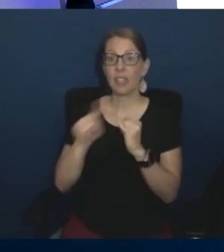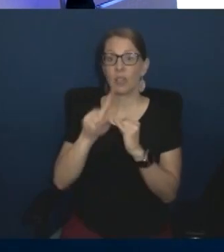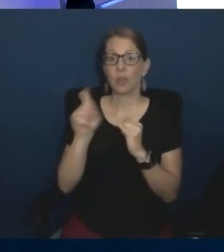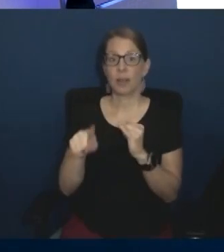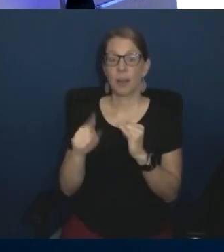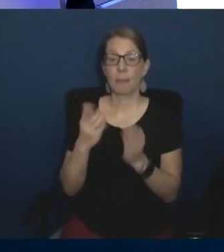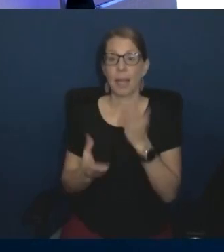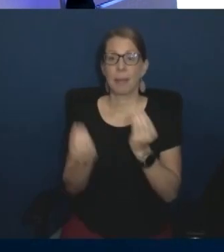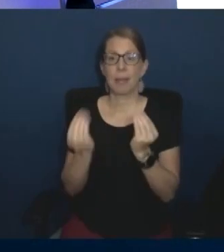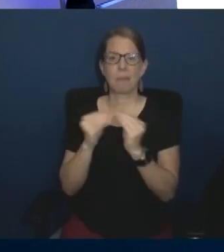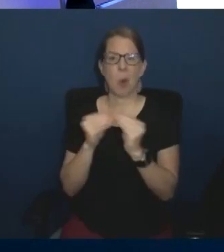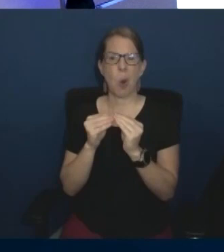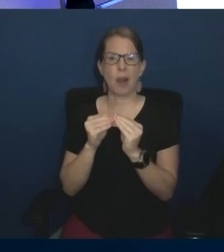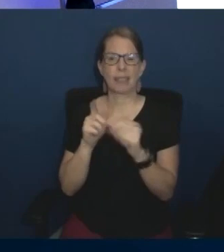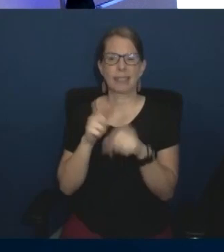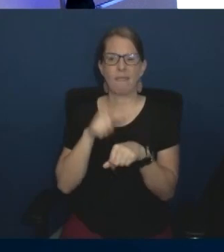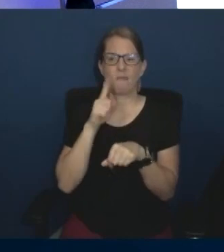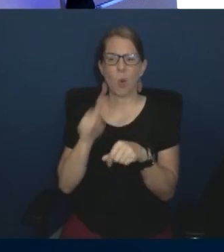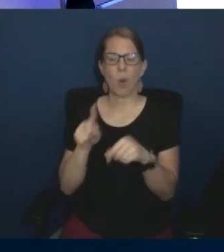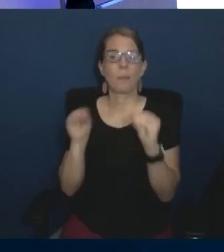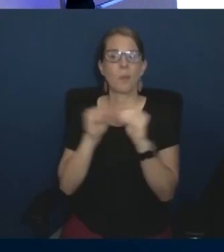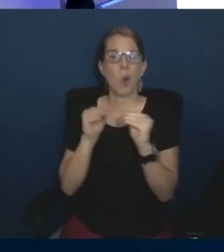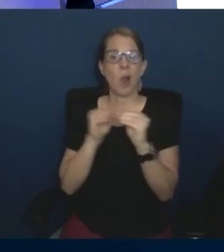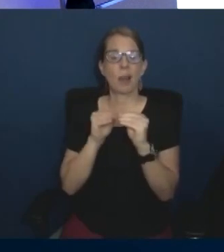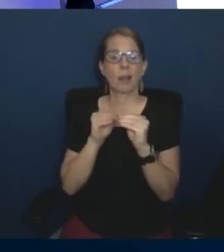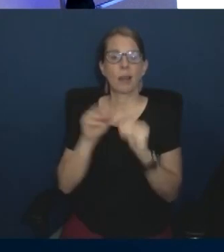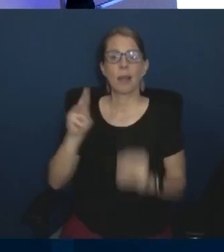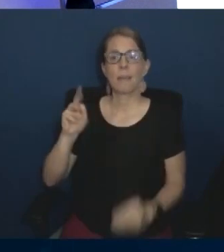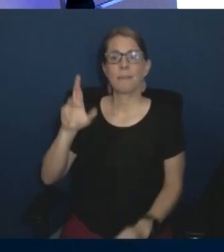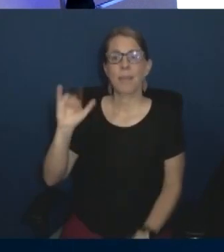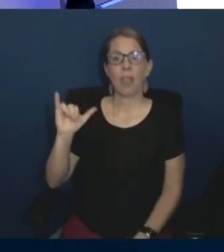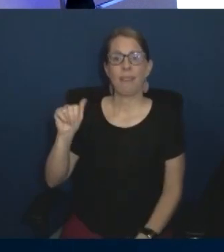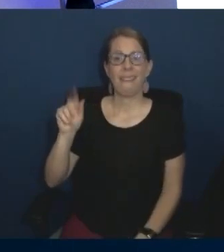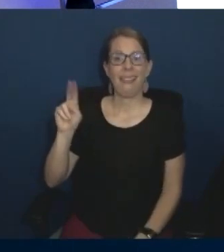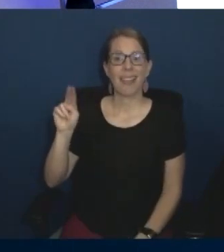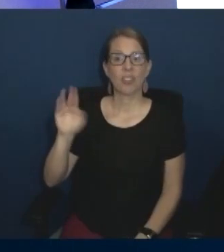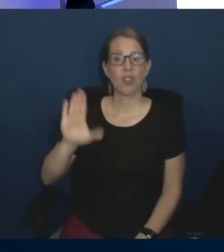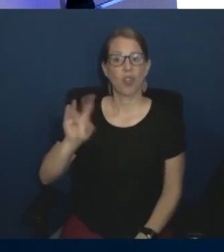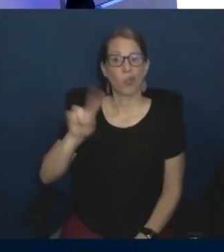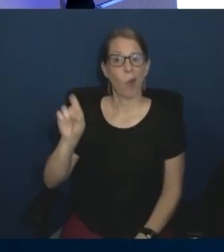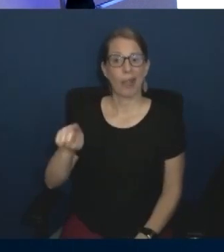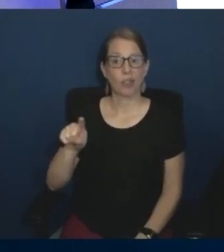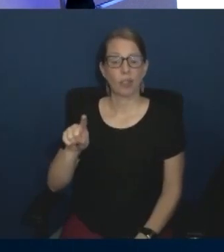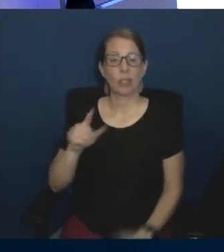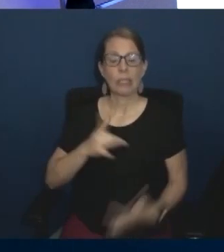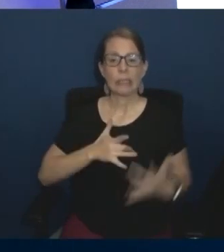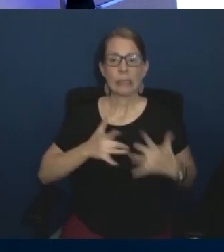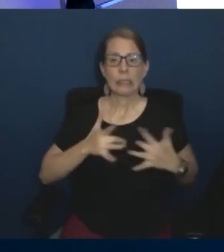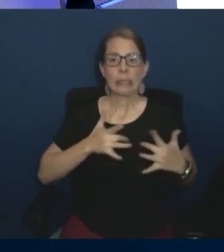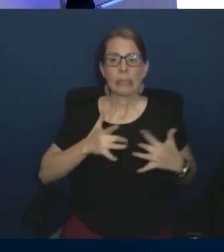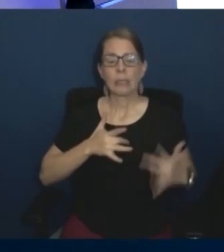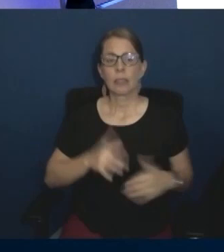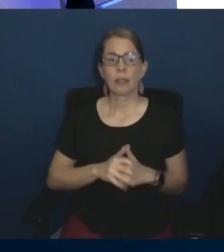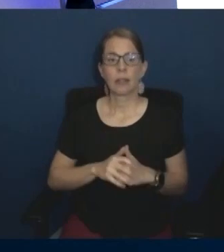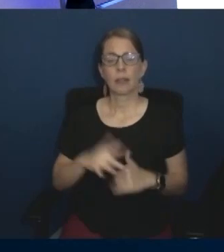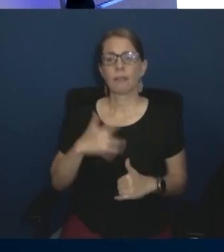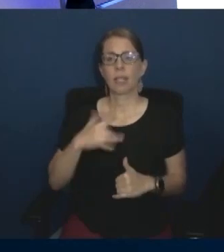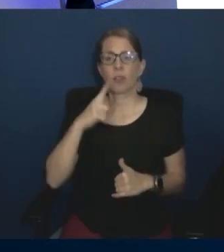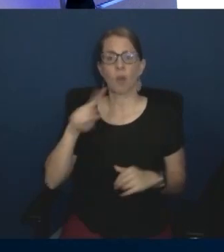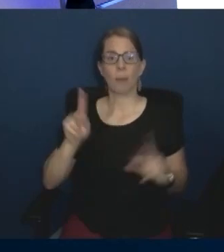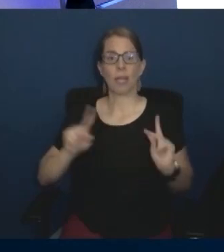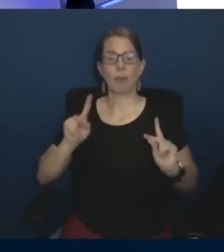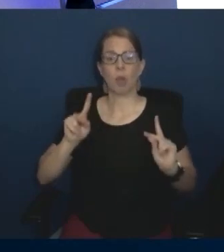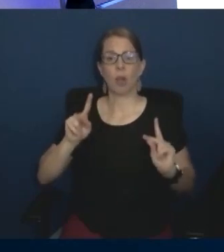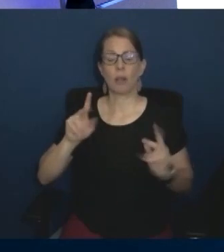more. It really speaks to, and this is Mary Ann's question, but a lot of people just, that concerning feeling for people when people in the